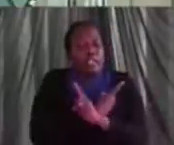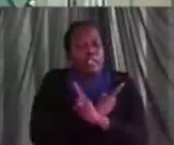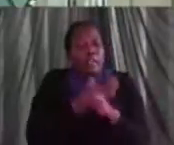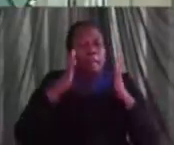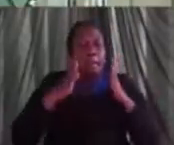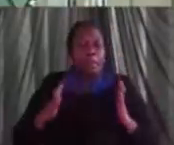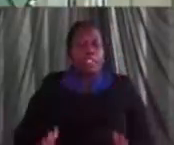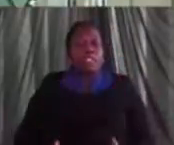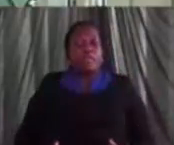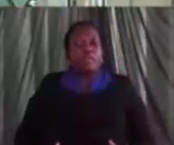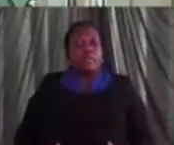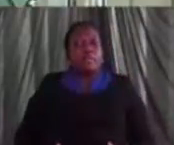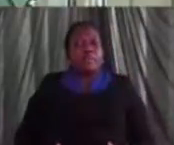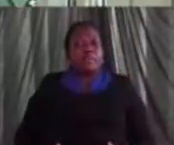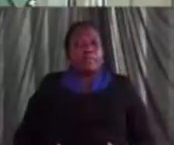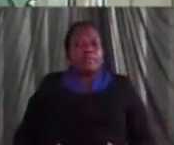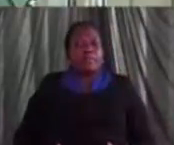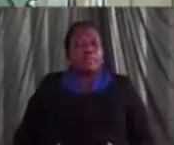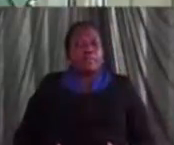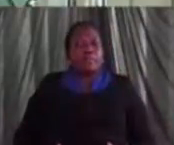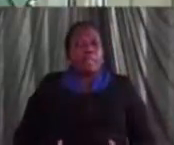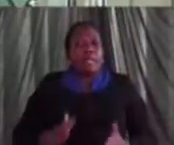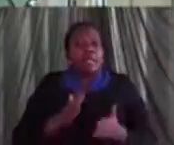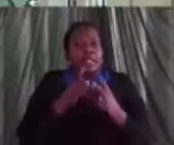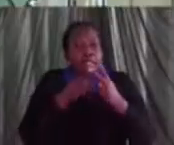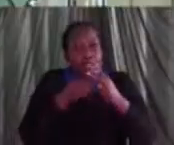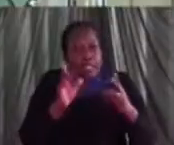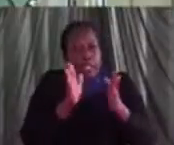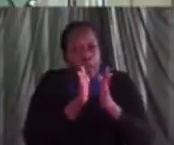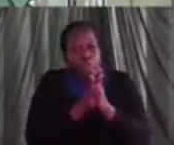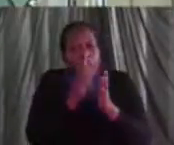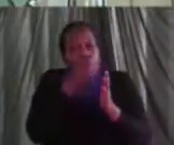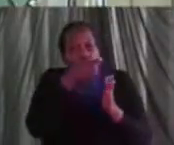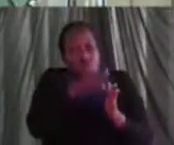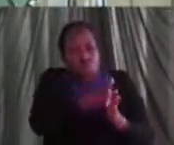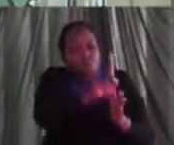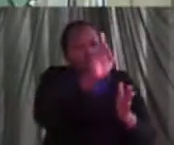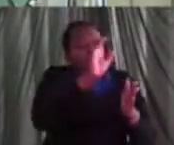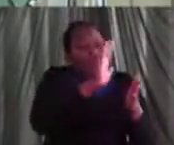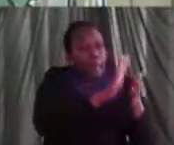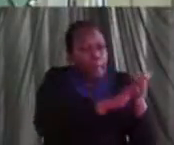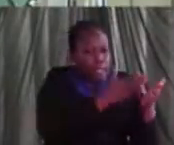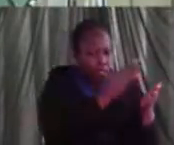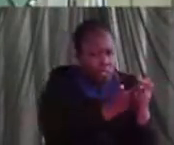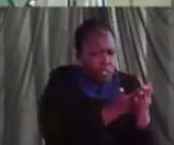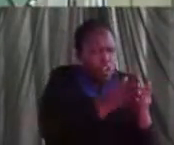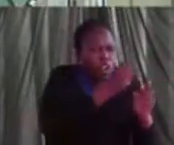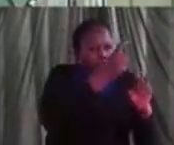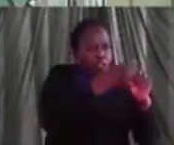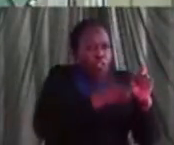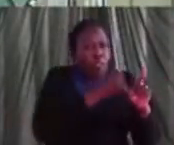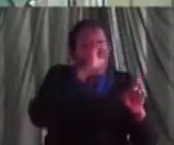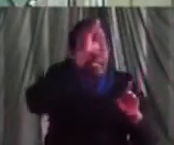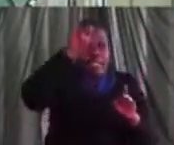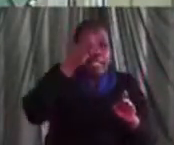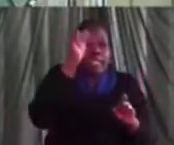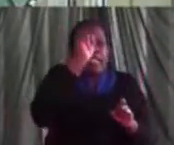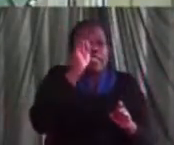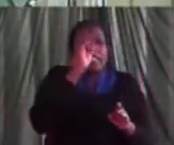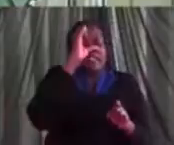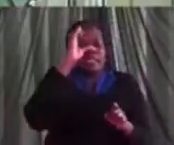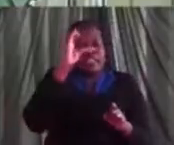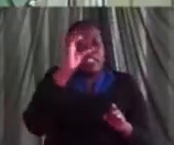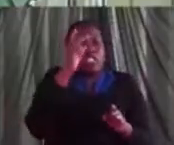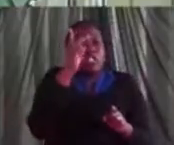you. Yes. Starting with your application from JSC 2A. Yes. In